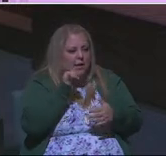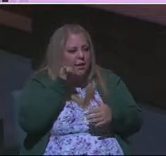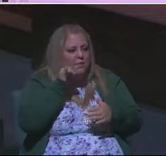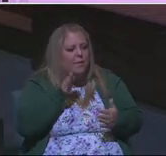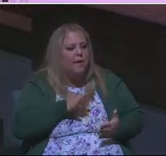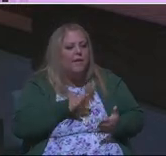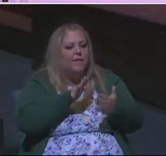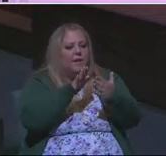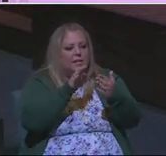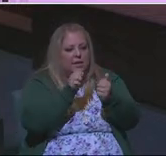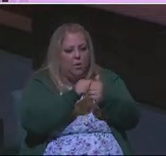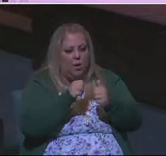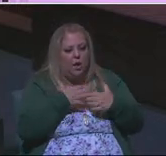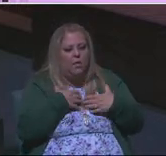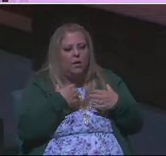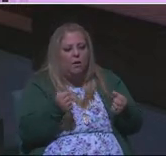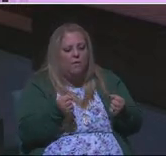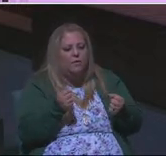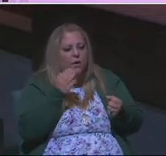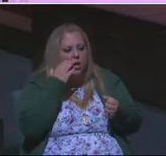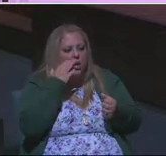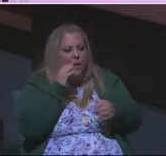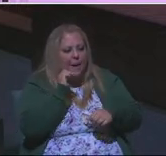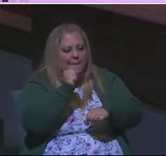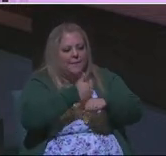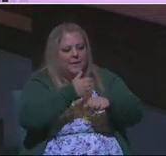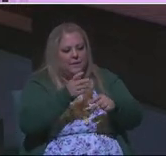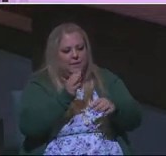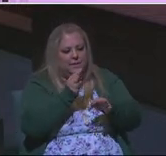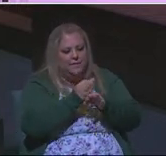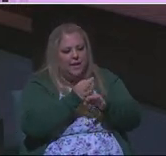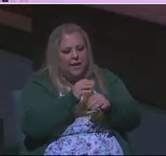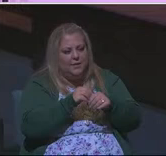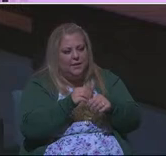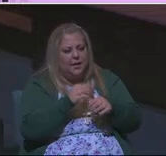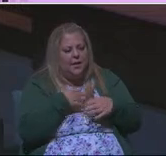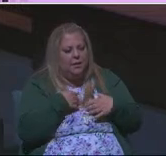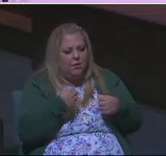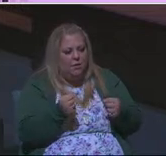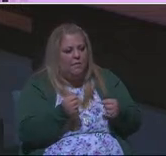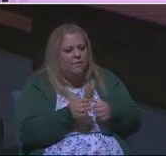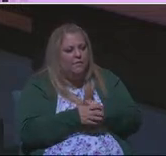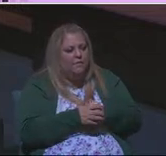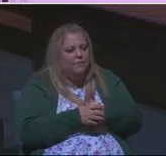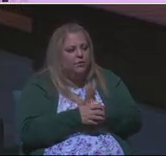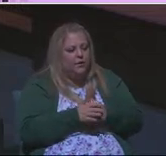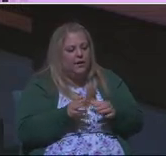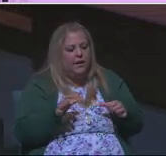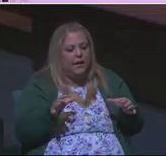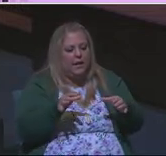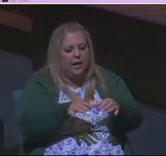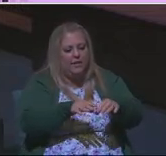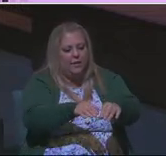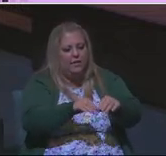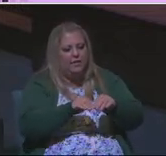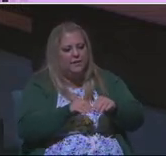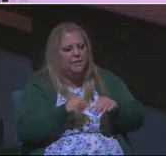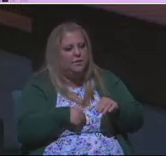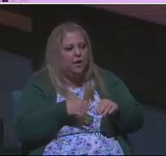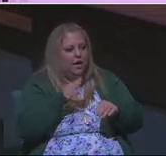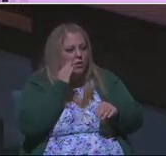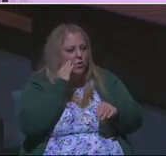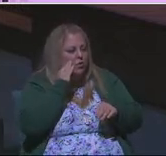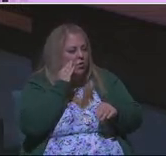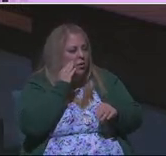John Garcia had placed his faith in Christ. And so we drove to Salado and gathered at the cemetery, and we said, listen, I told him this morning in the early service, I said,